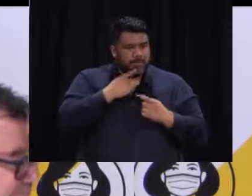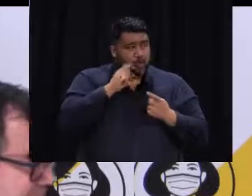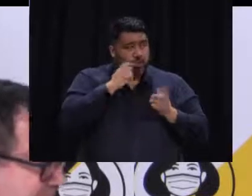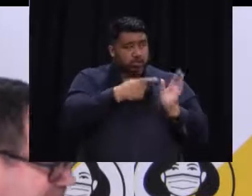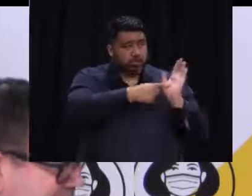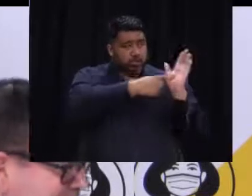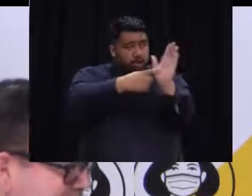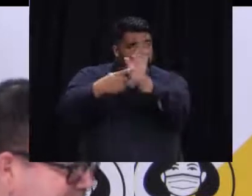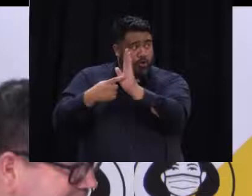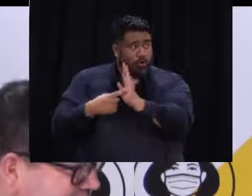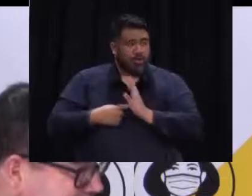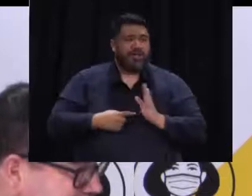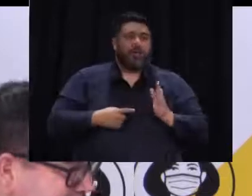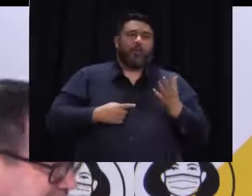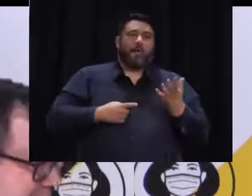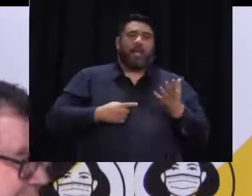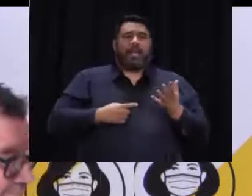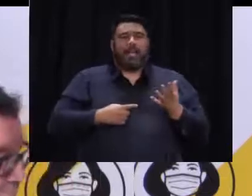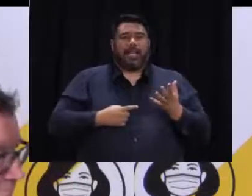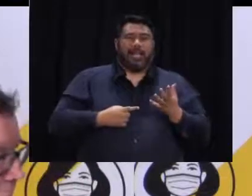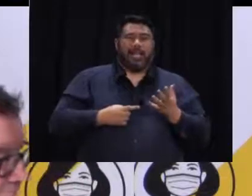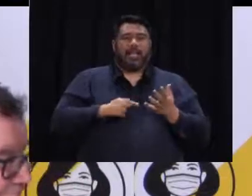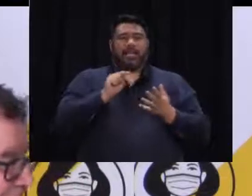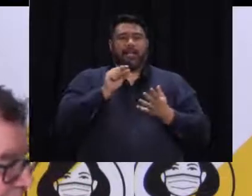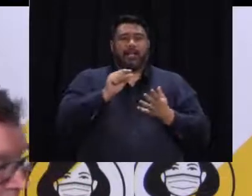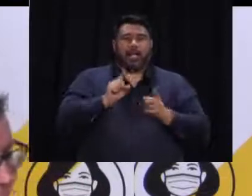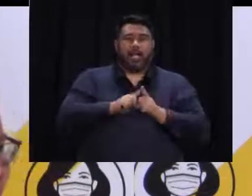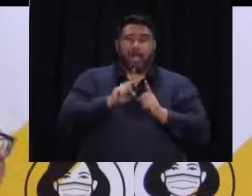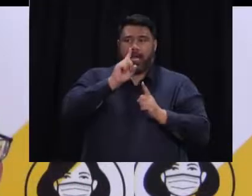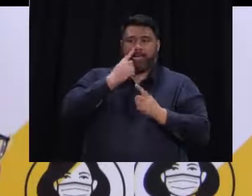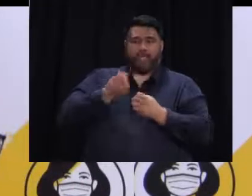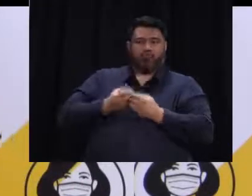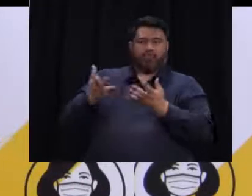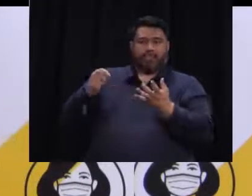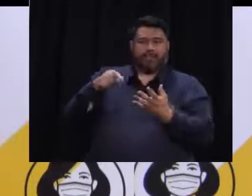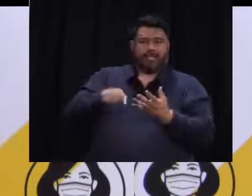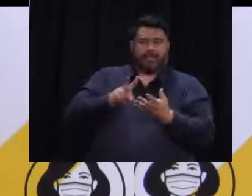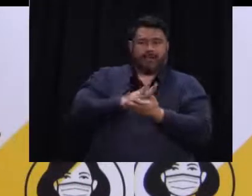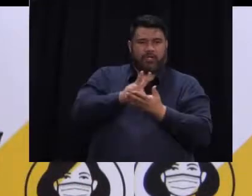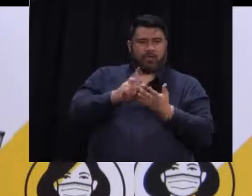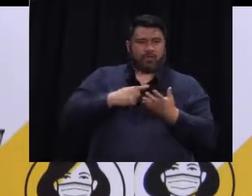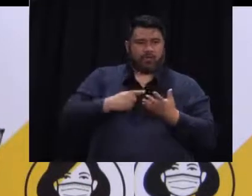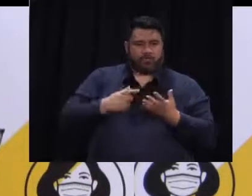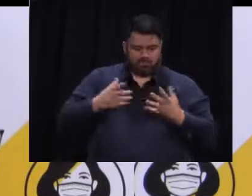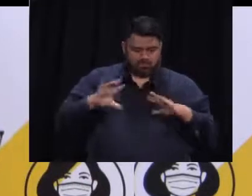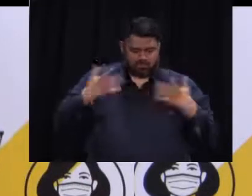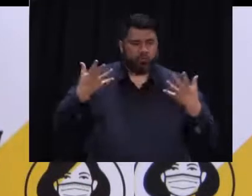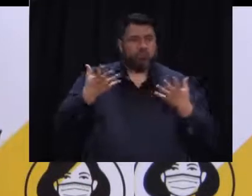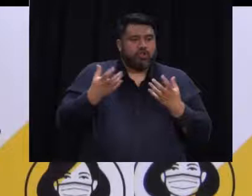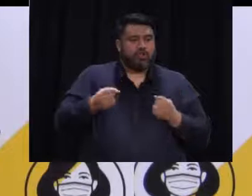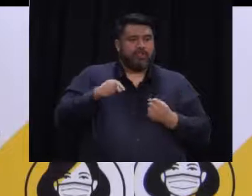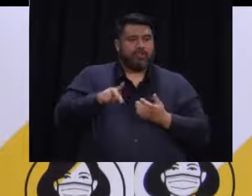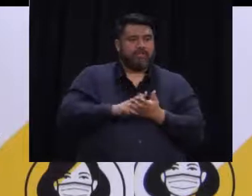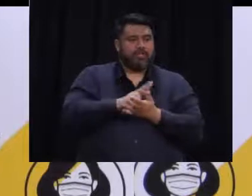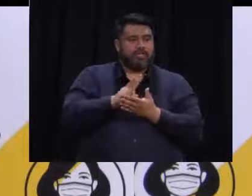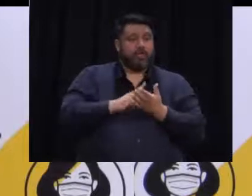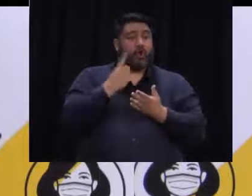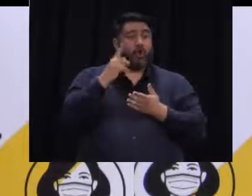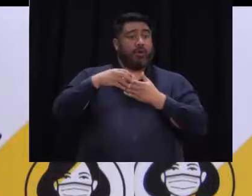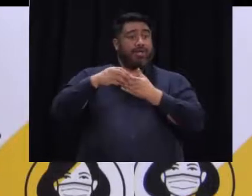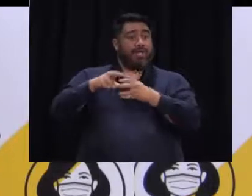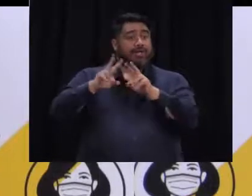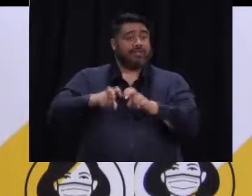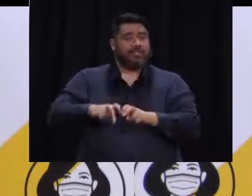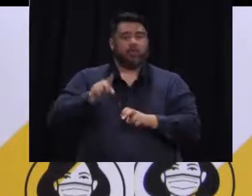like an OAA response. I can't release because the ministry doesn't actually have it. The investigation is led by Auckland Regional Public